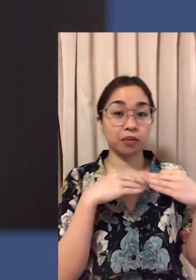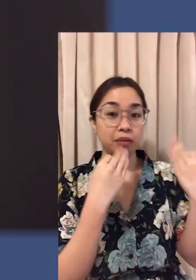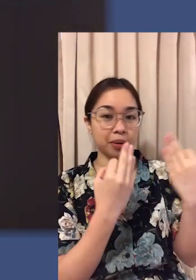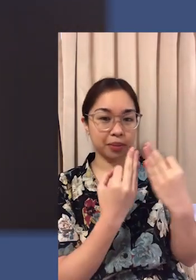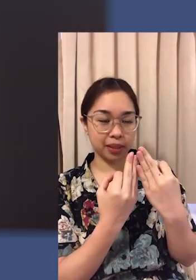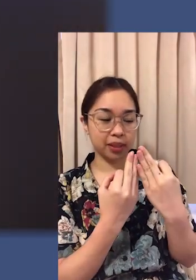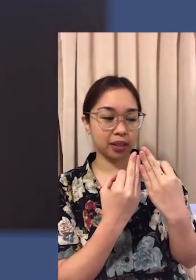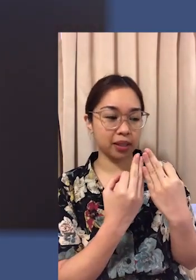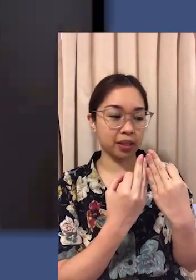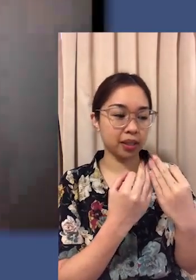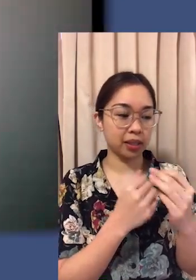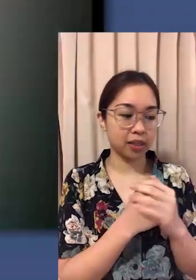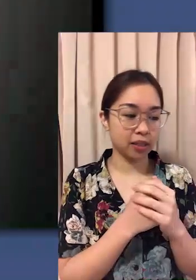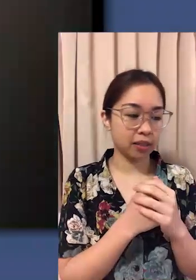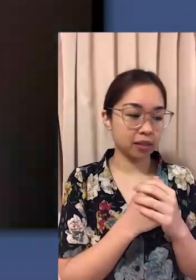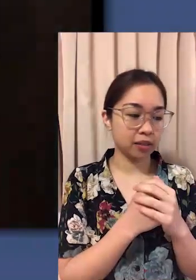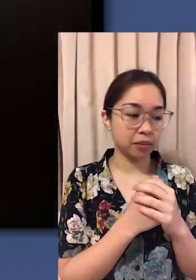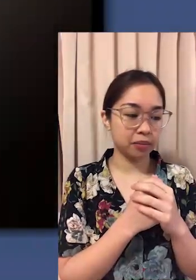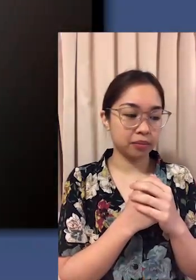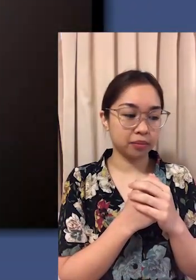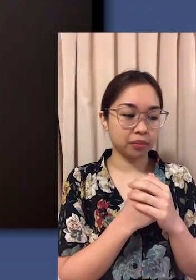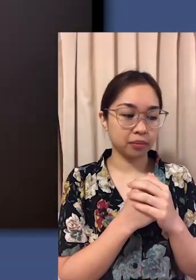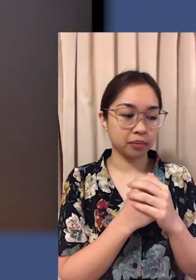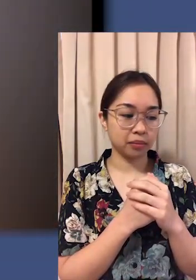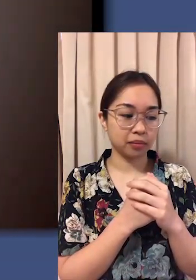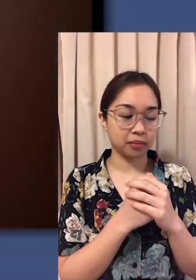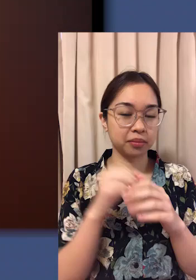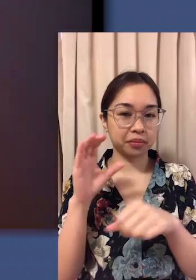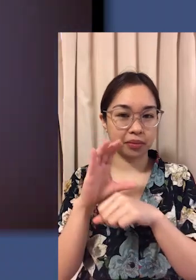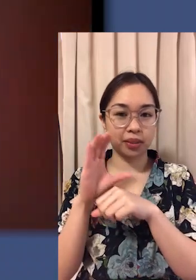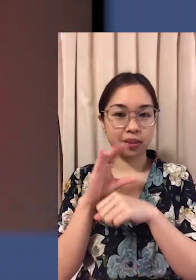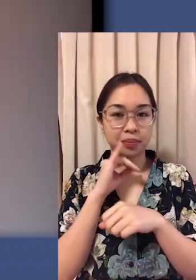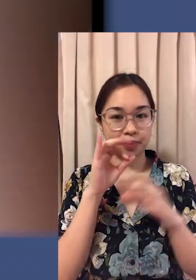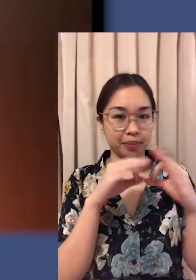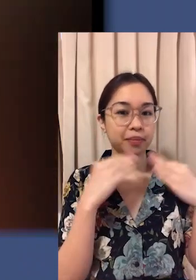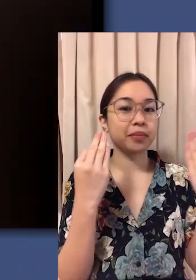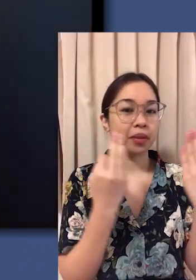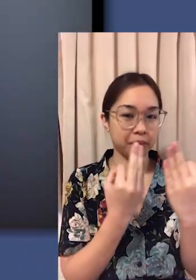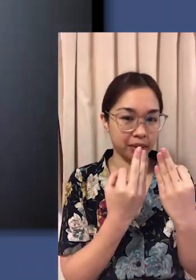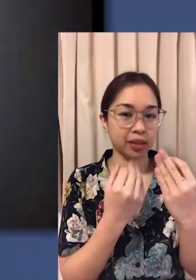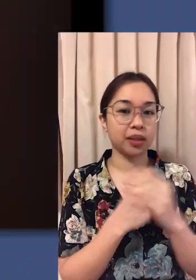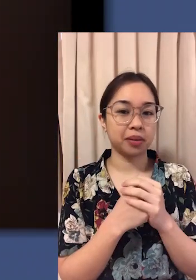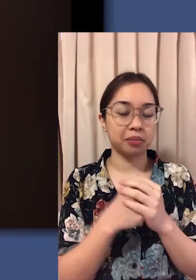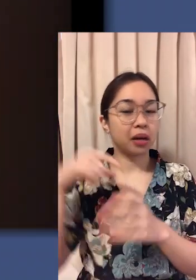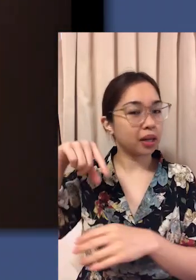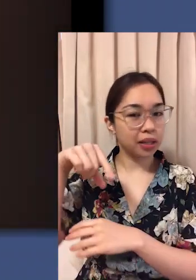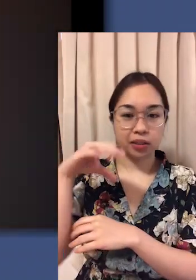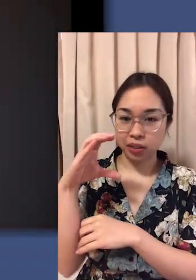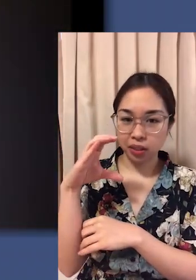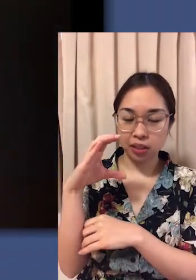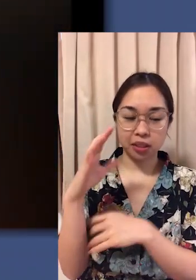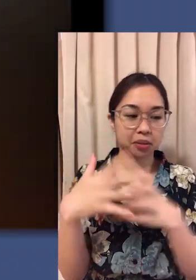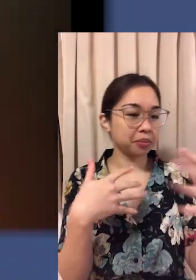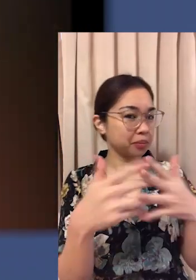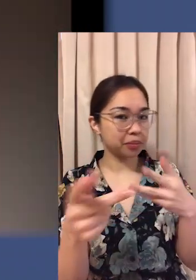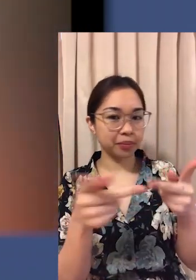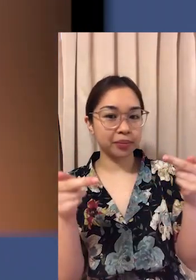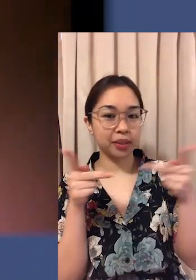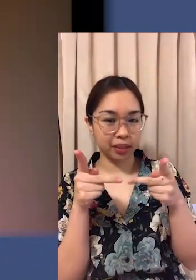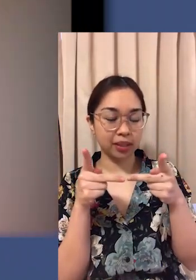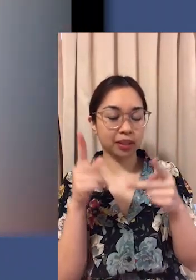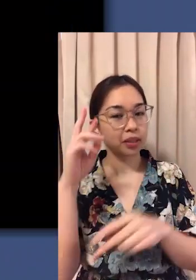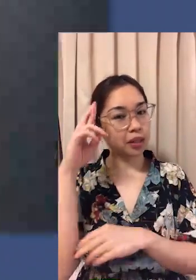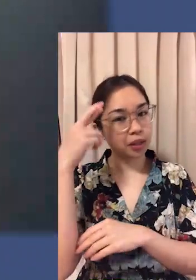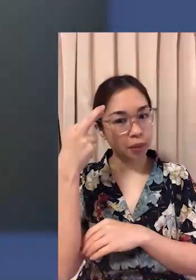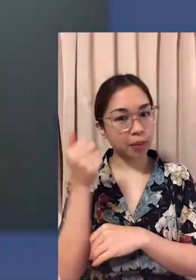family, despite being sometimes separated physically, Tagaytay and Quezon City, we make sure to remind